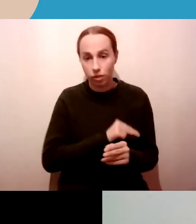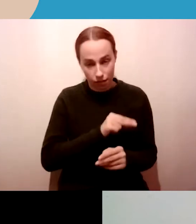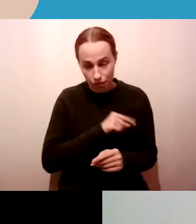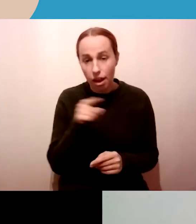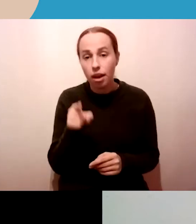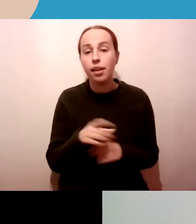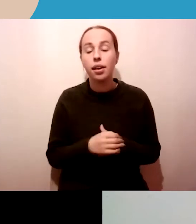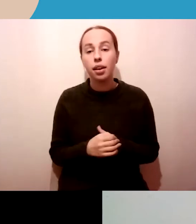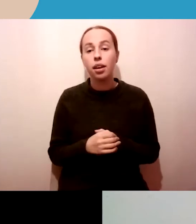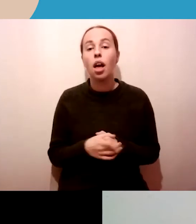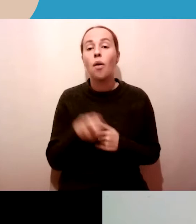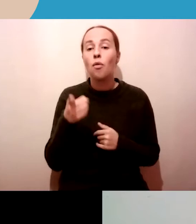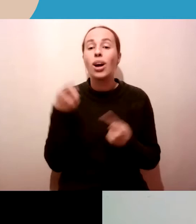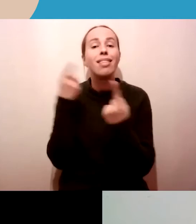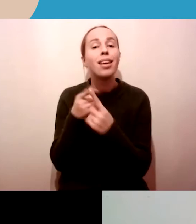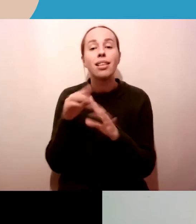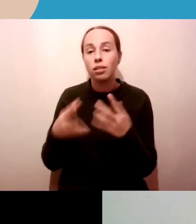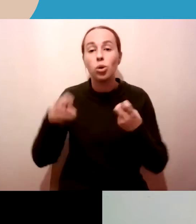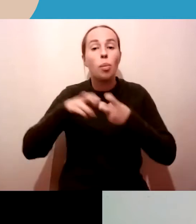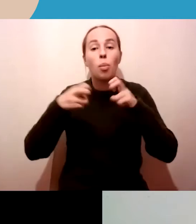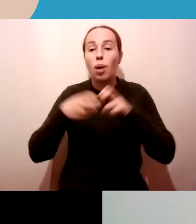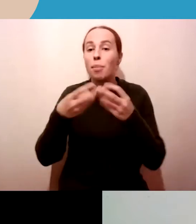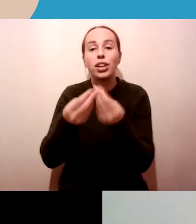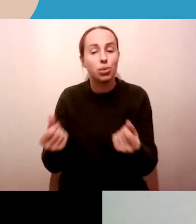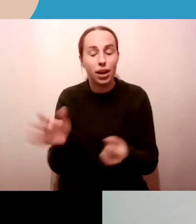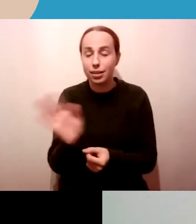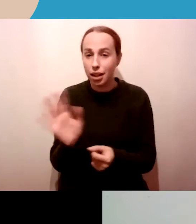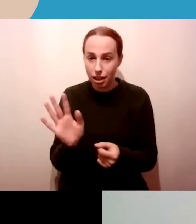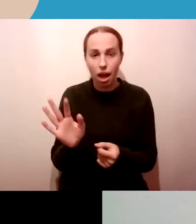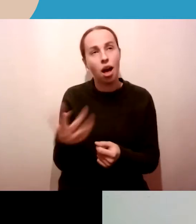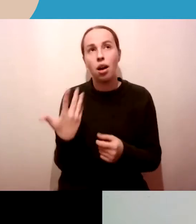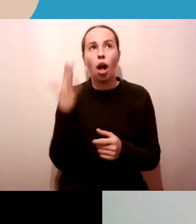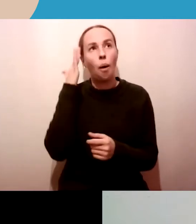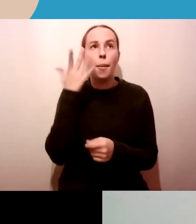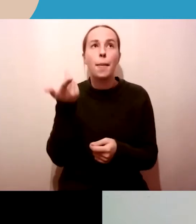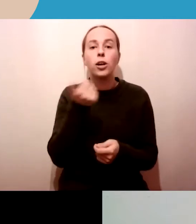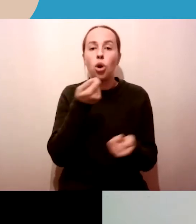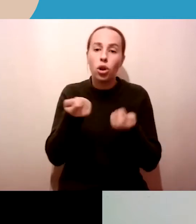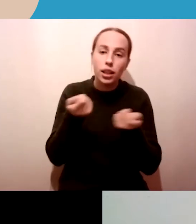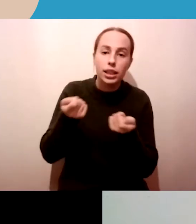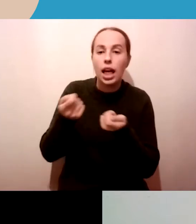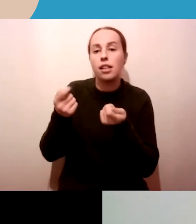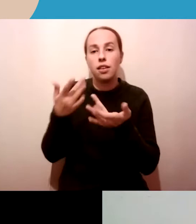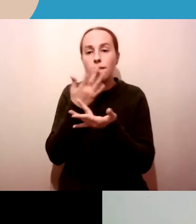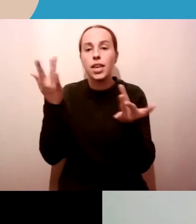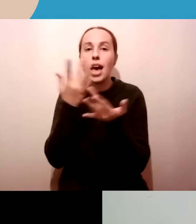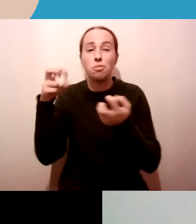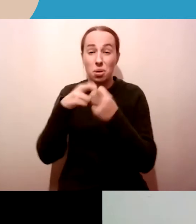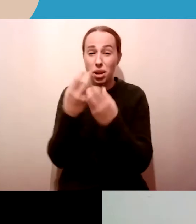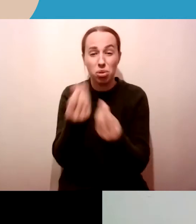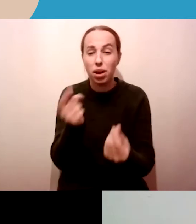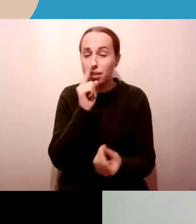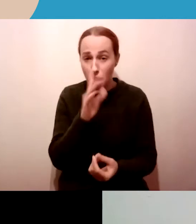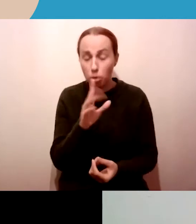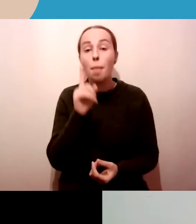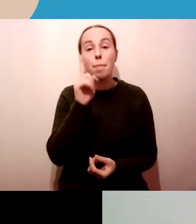So the main aim is not to address this problem, because we don't believe that it is possible